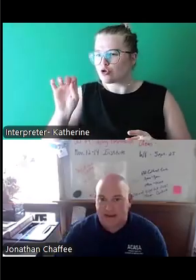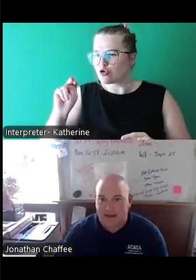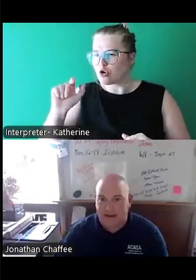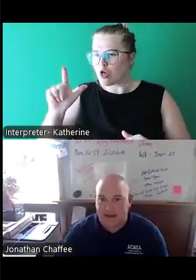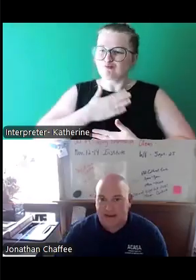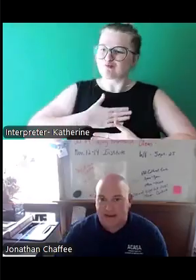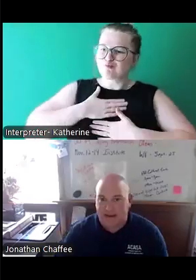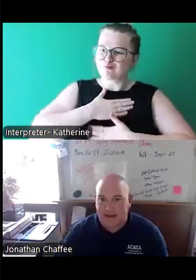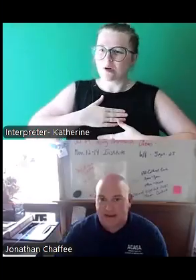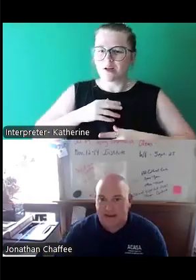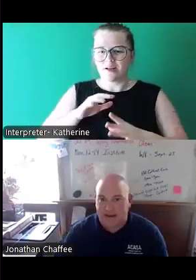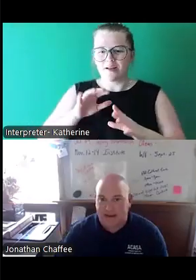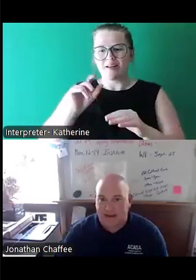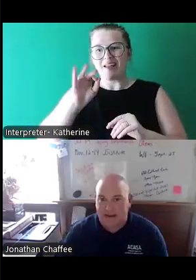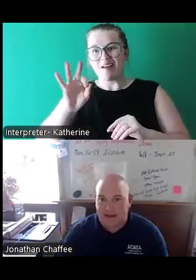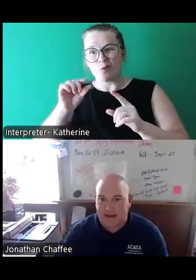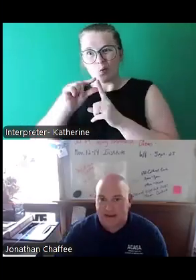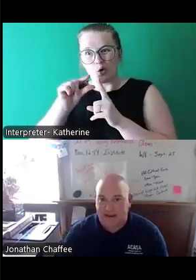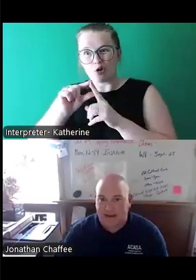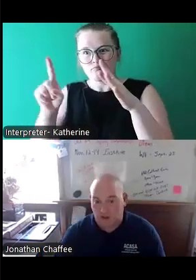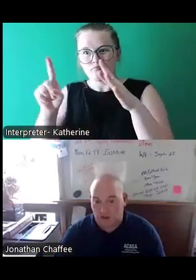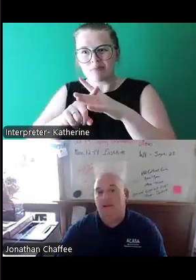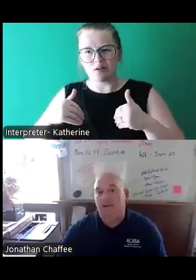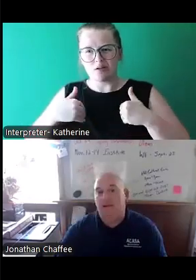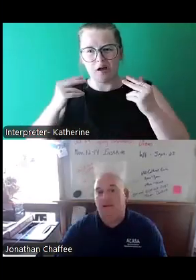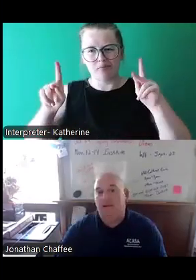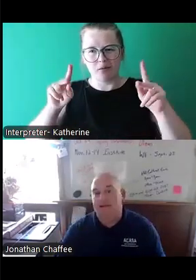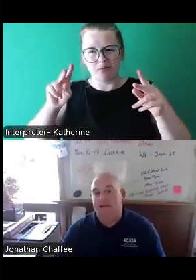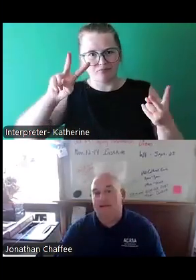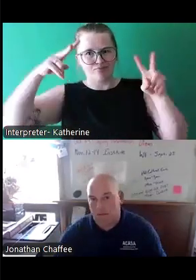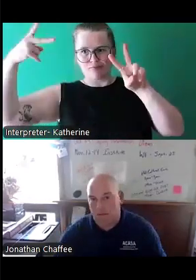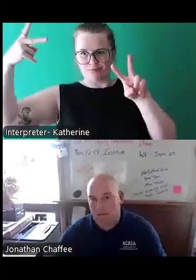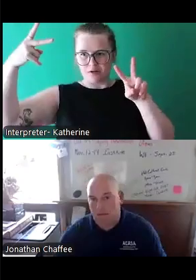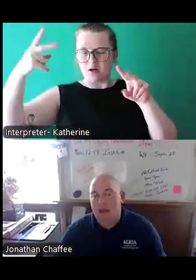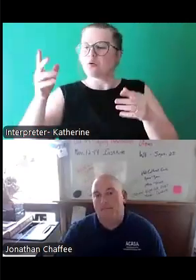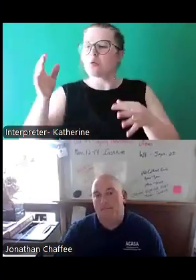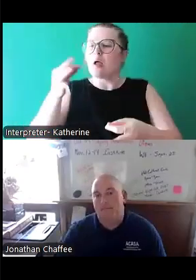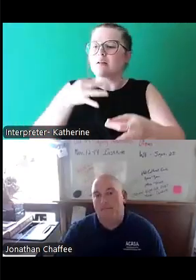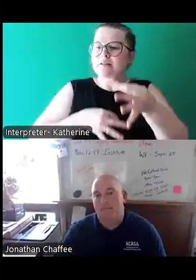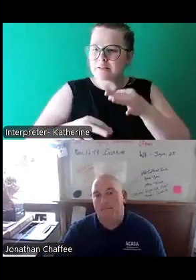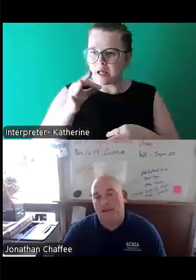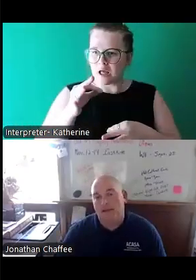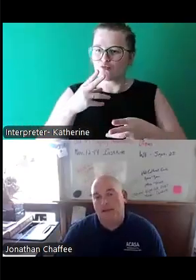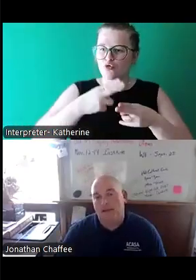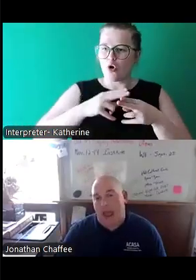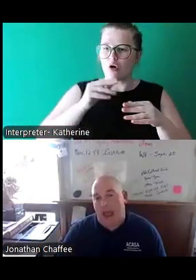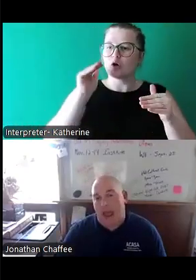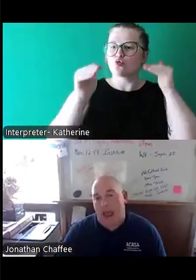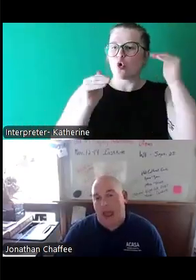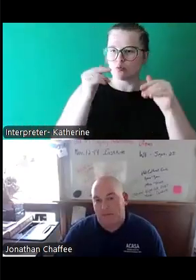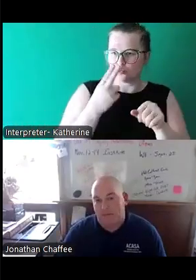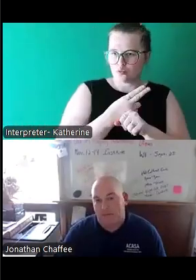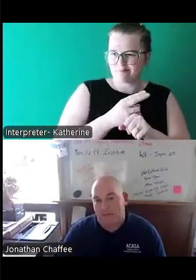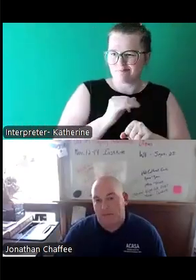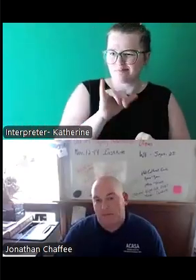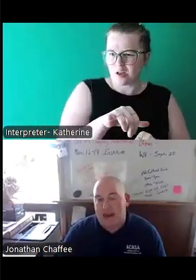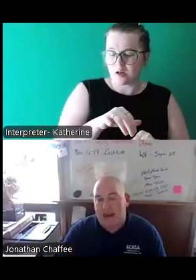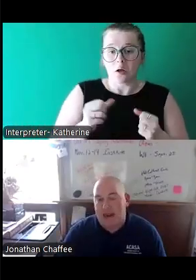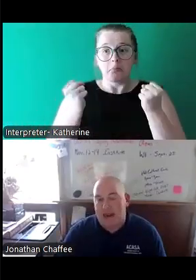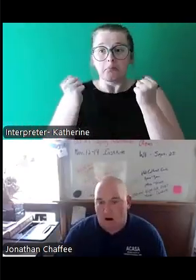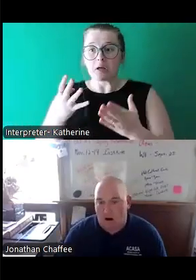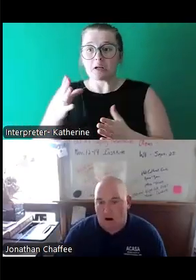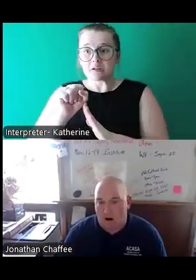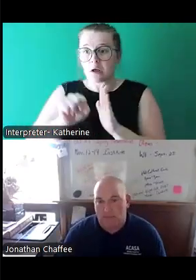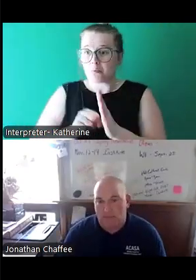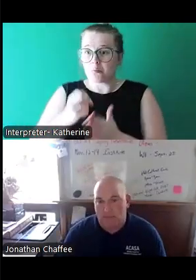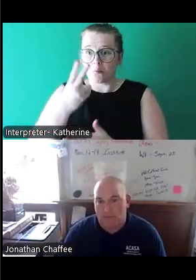people the wrong idea when you use recreational, so we like to use adult use. And a lot of states have both. And honestly, what